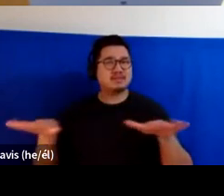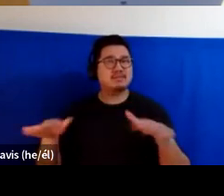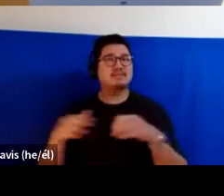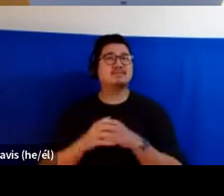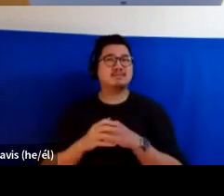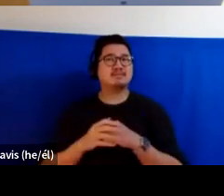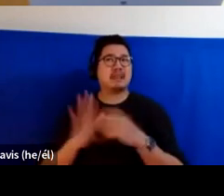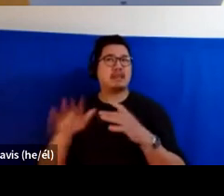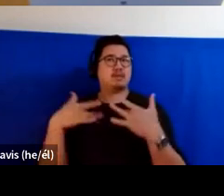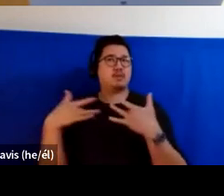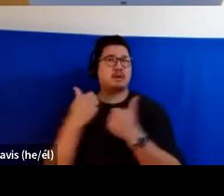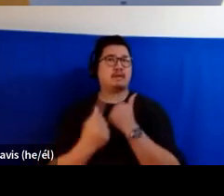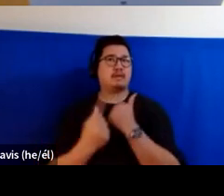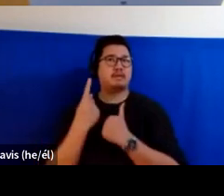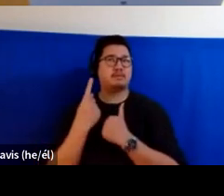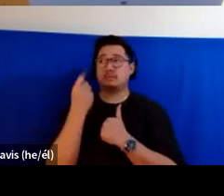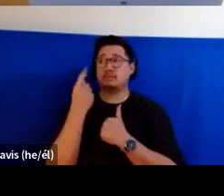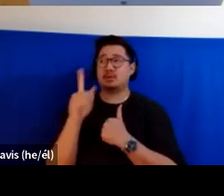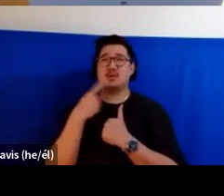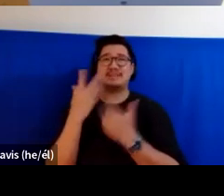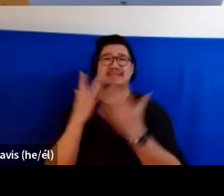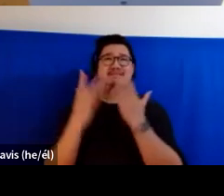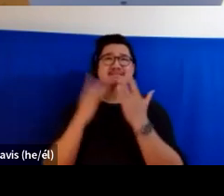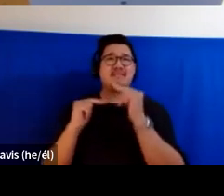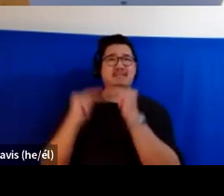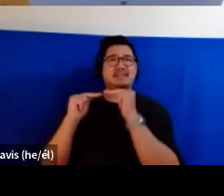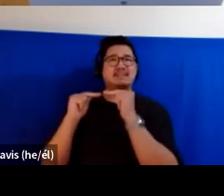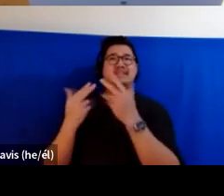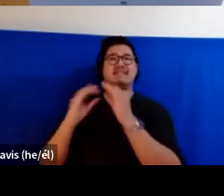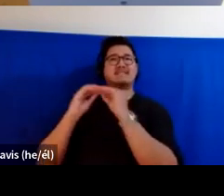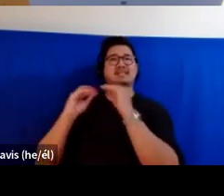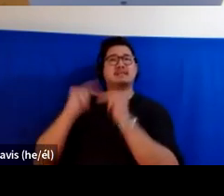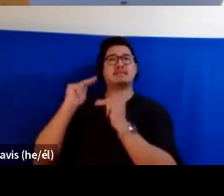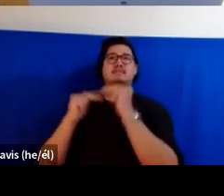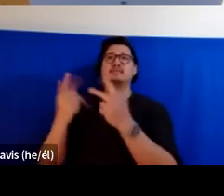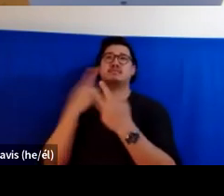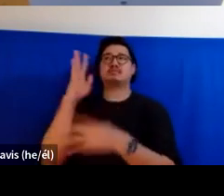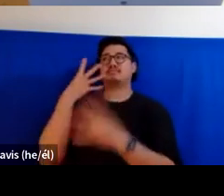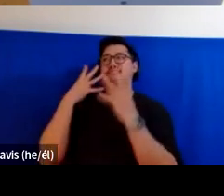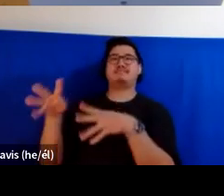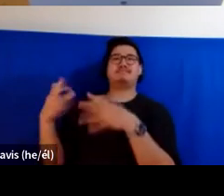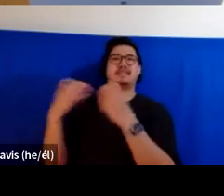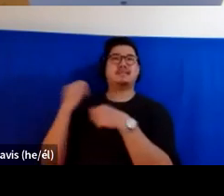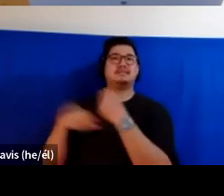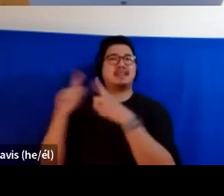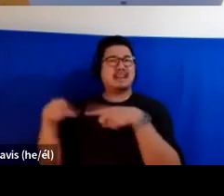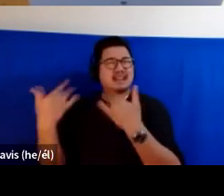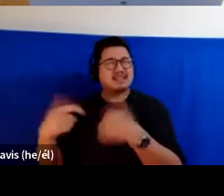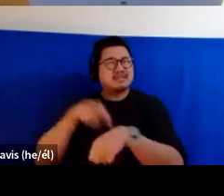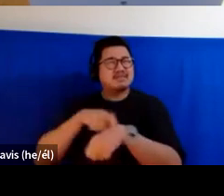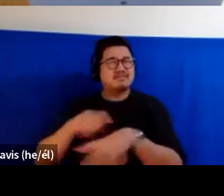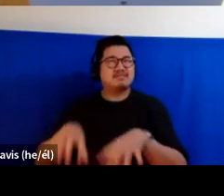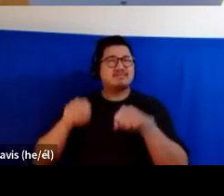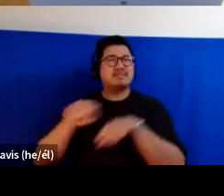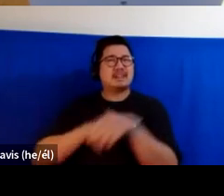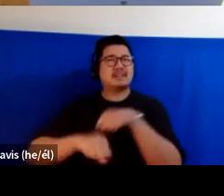everyone the lack of repairs of the buildings has been ignored for years and it is time to take an action every model the schools they